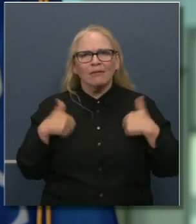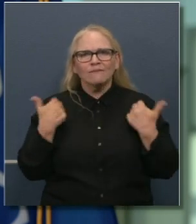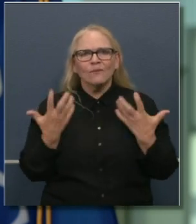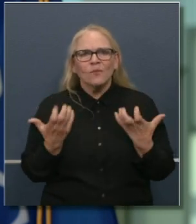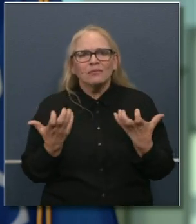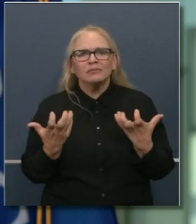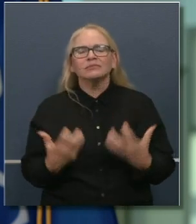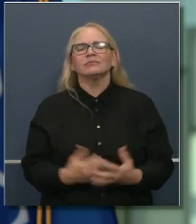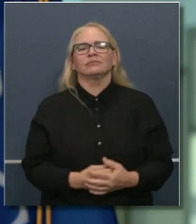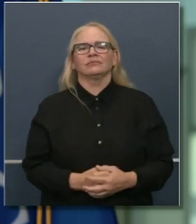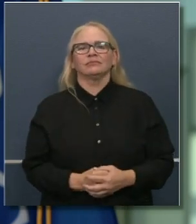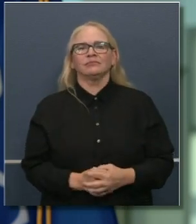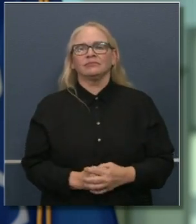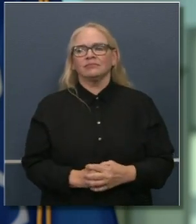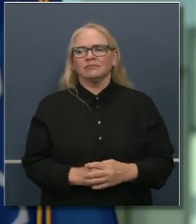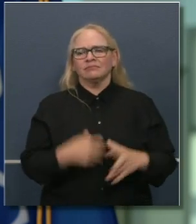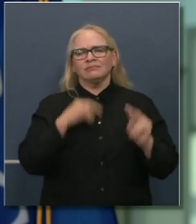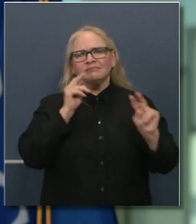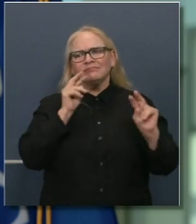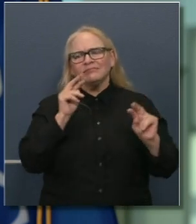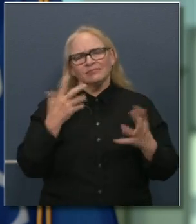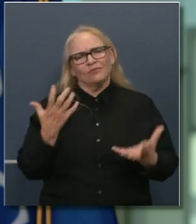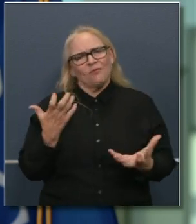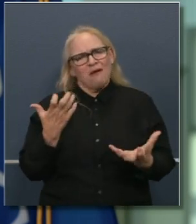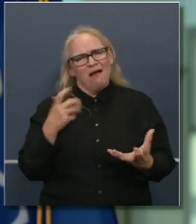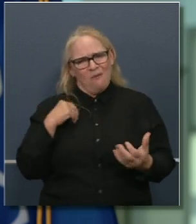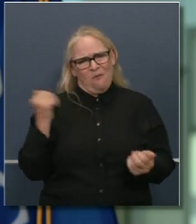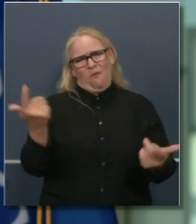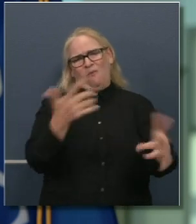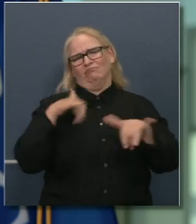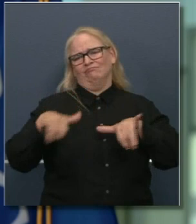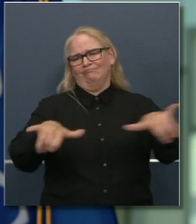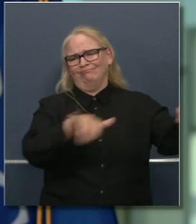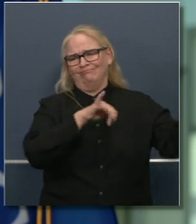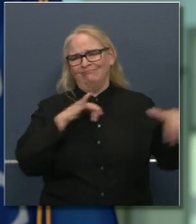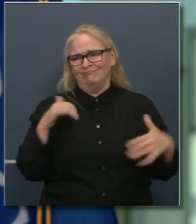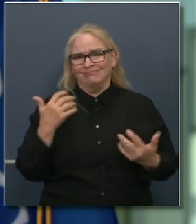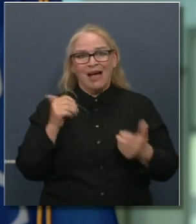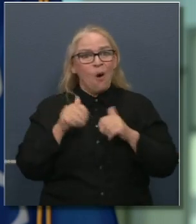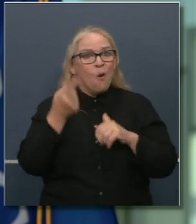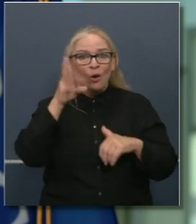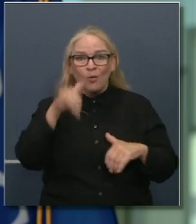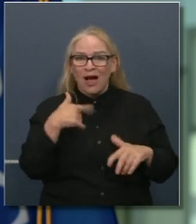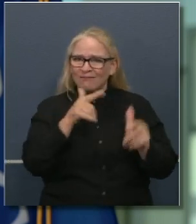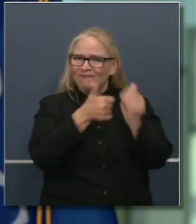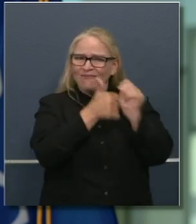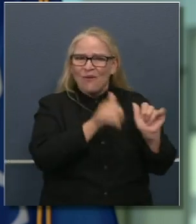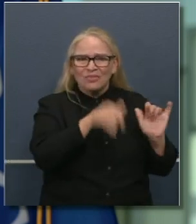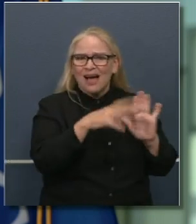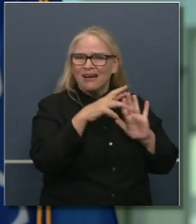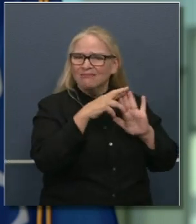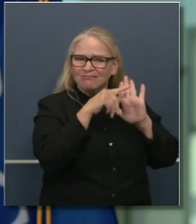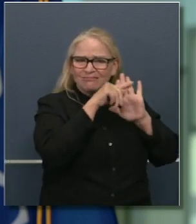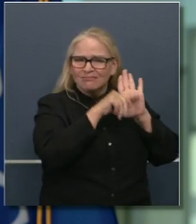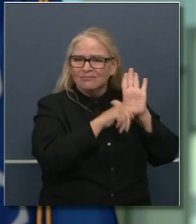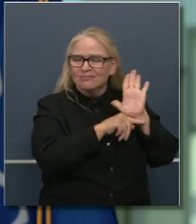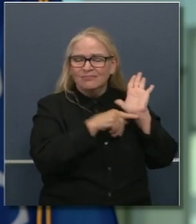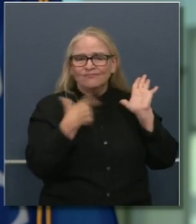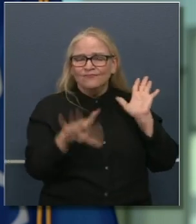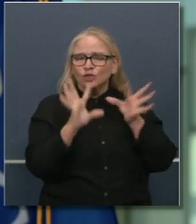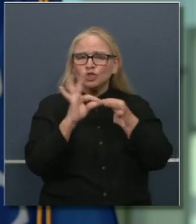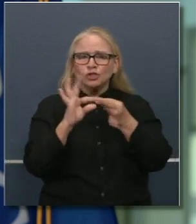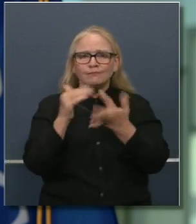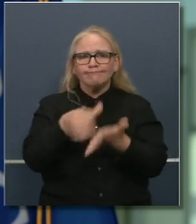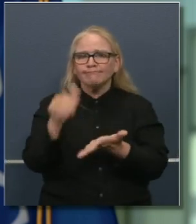desperately look forward to, long for, and will once again enjoy if, again, we